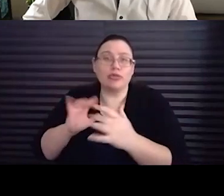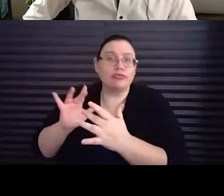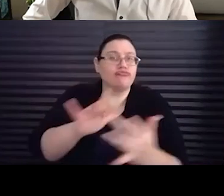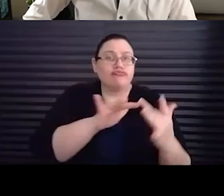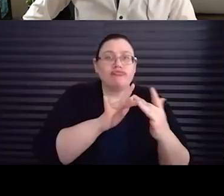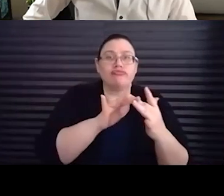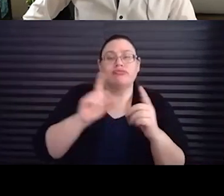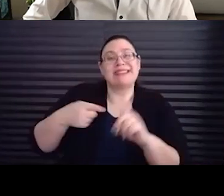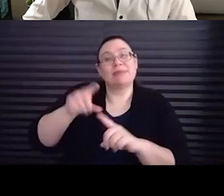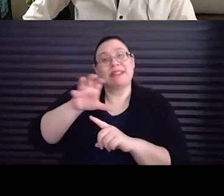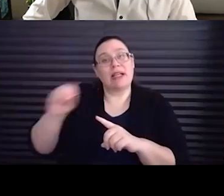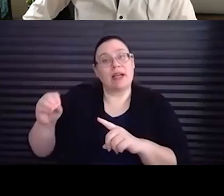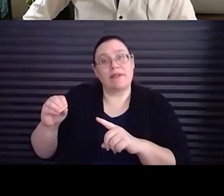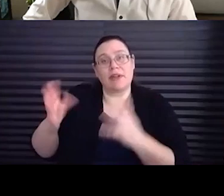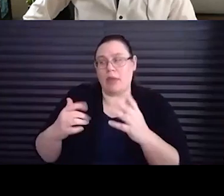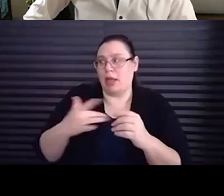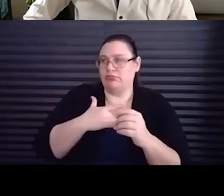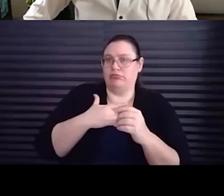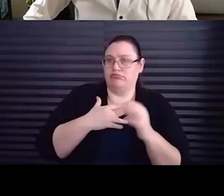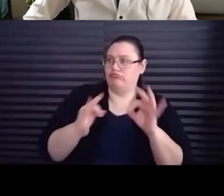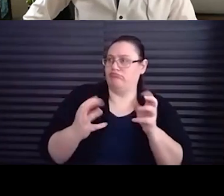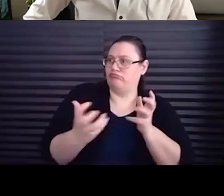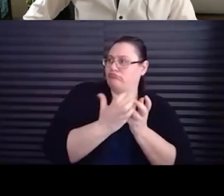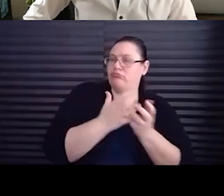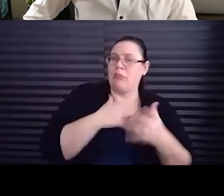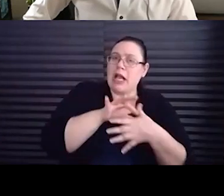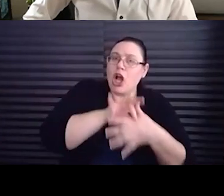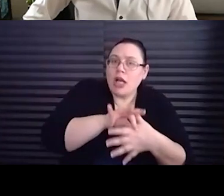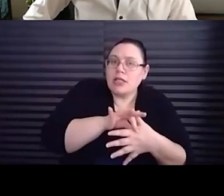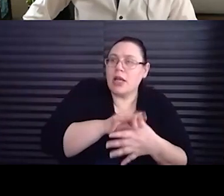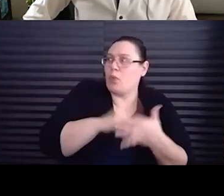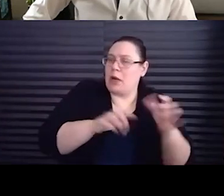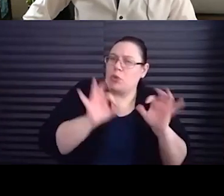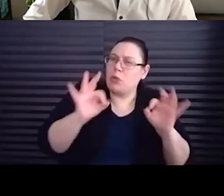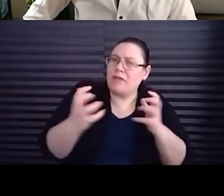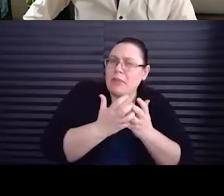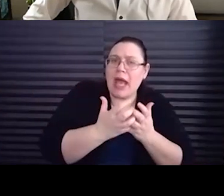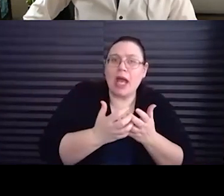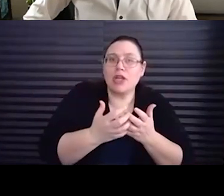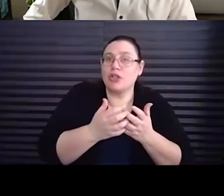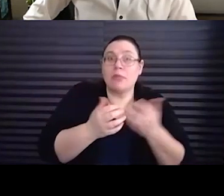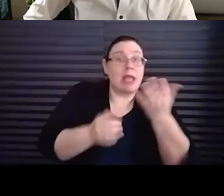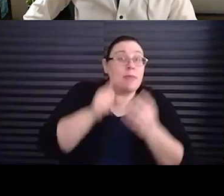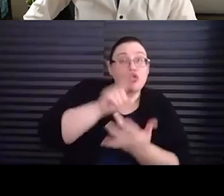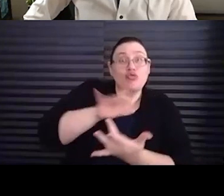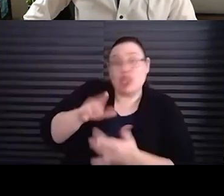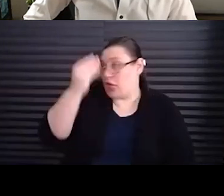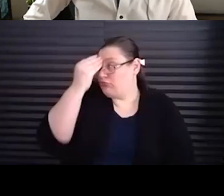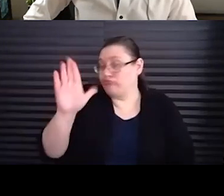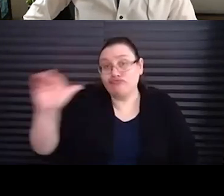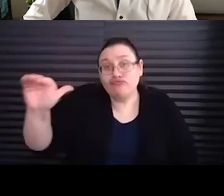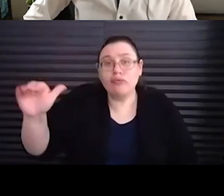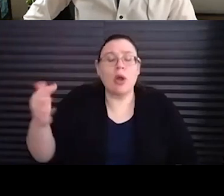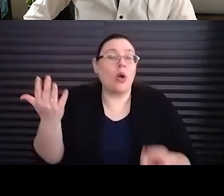company that might resonate with your content, with the work that you're doing, whether that's you just dropping them a line, or whether that's finding